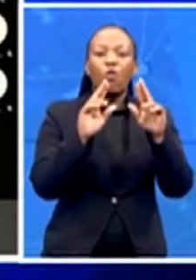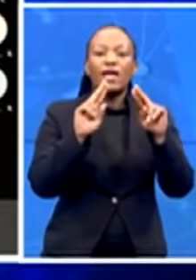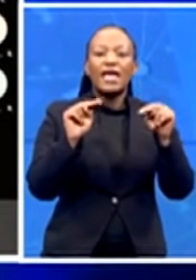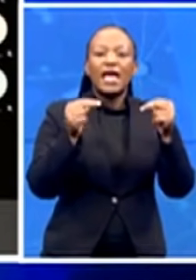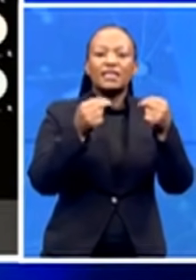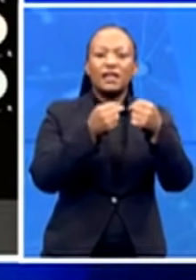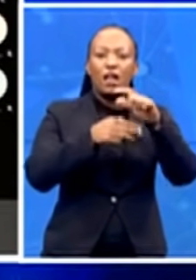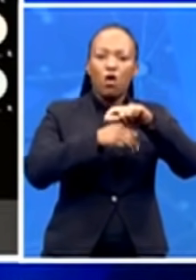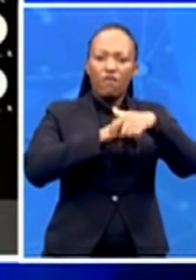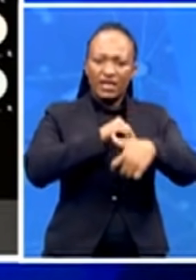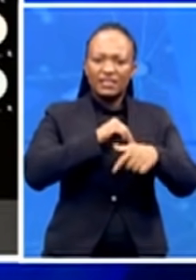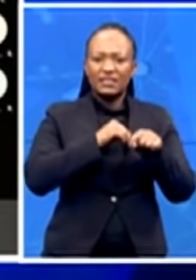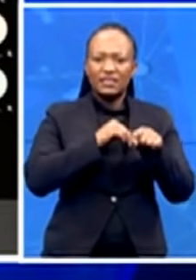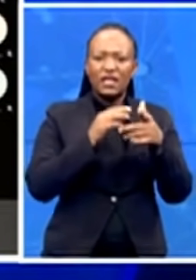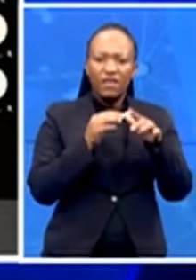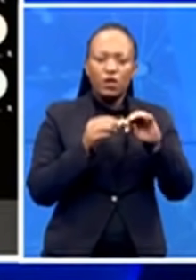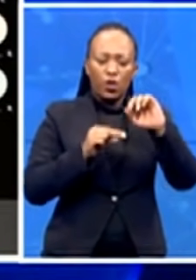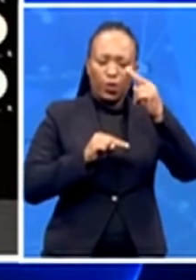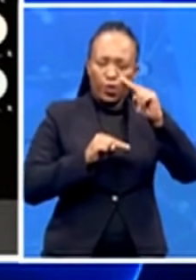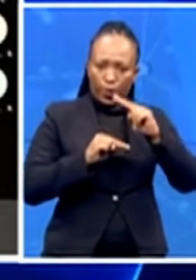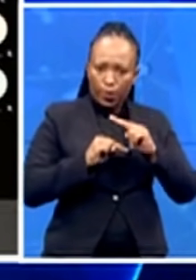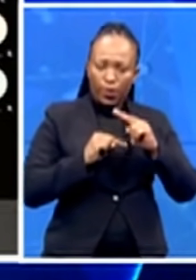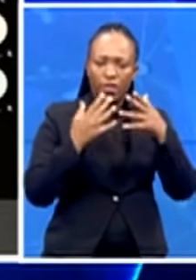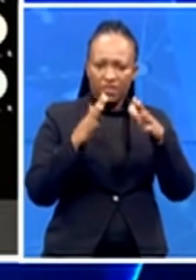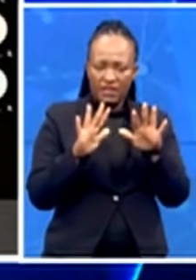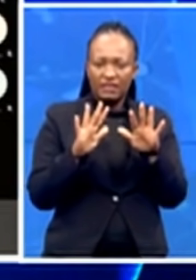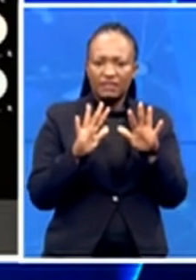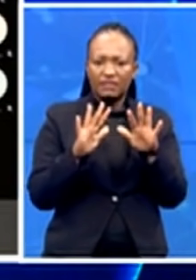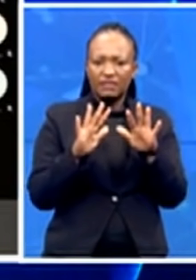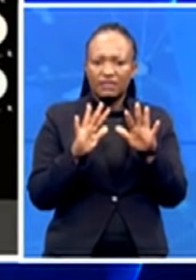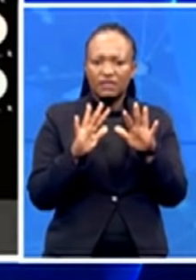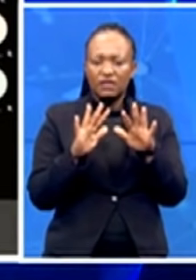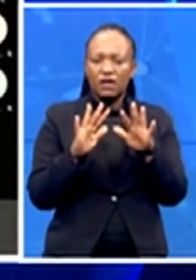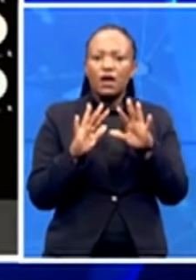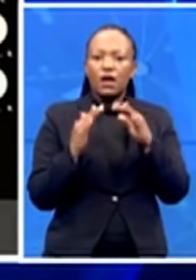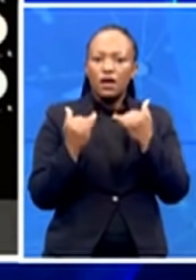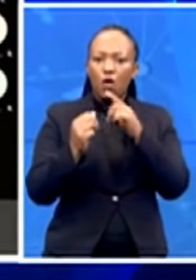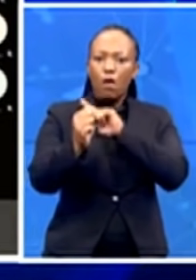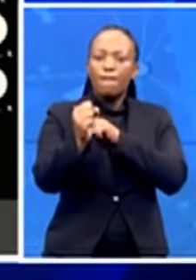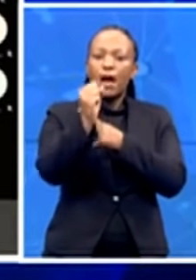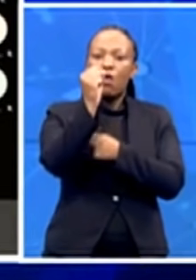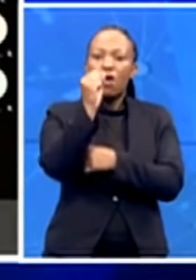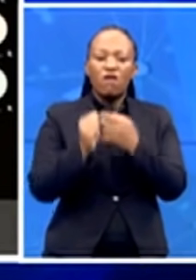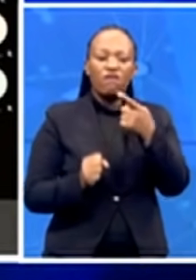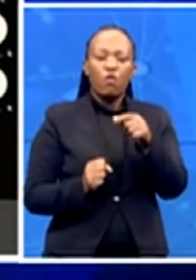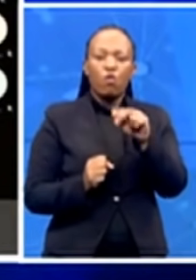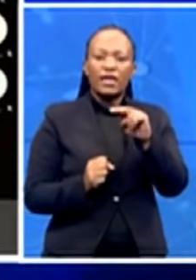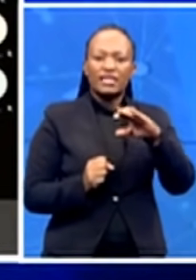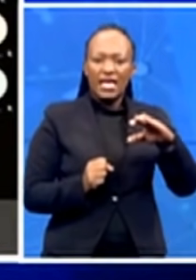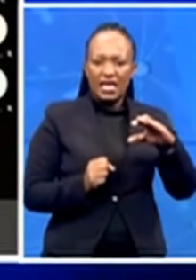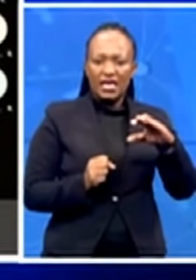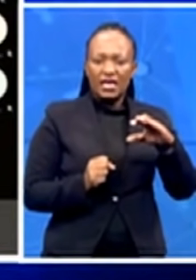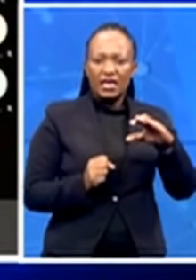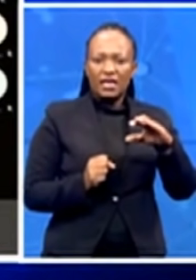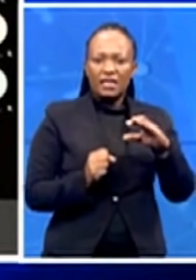ultra vires the powers of the NEC. In essence, the contention is that the NEC